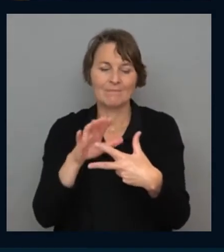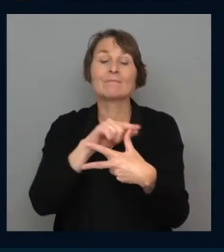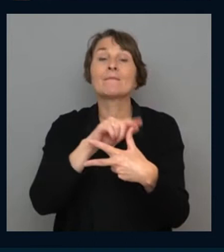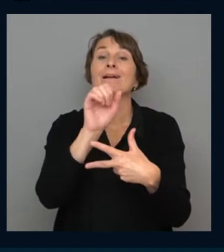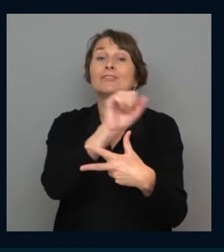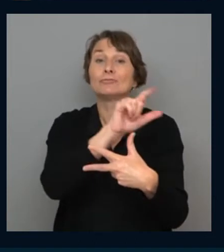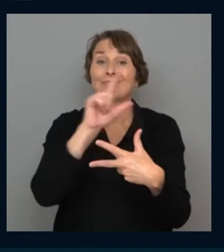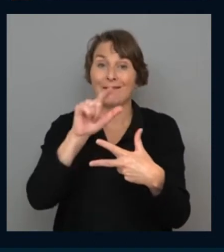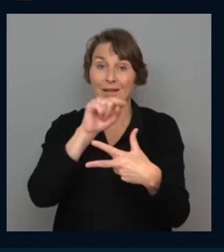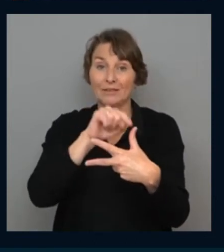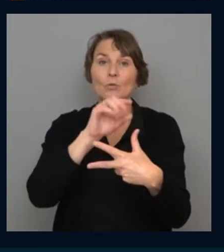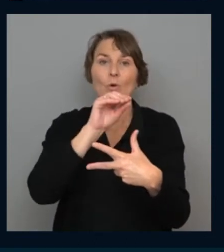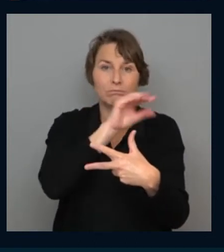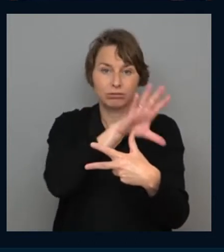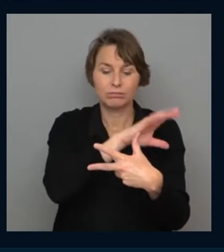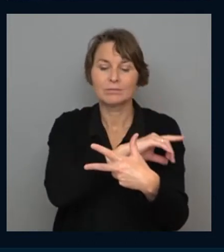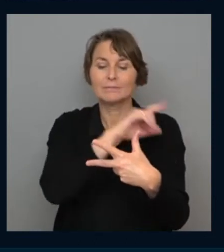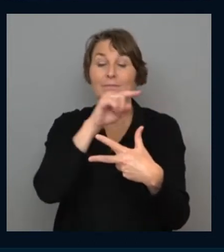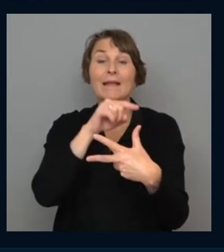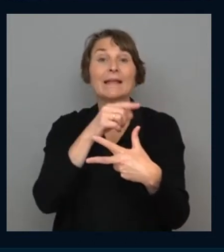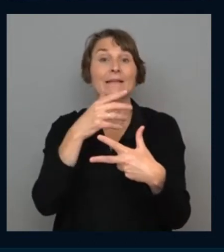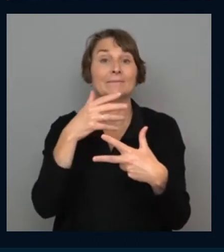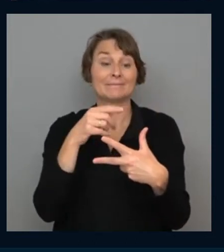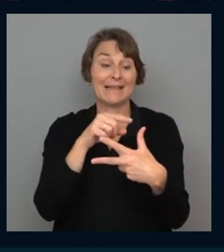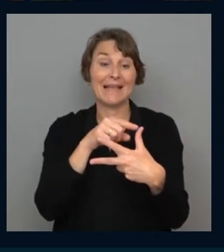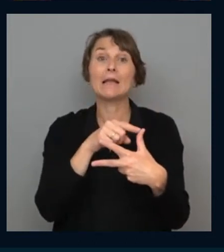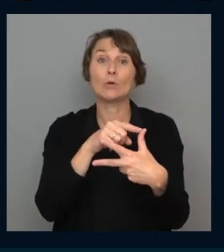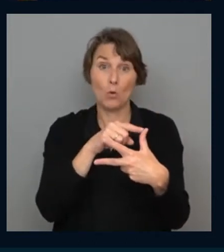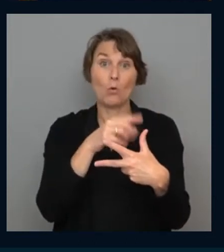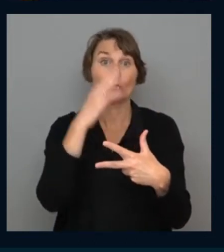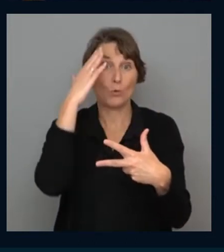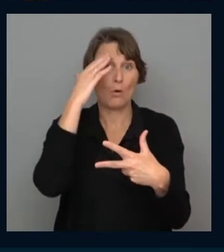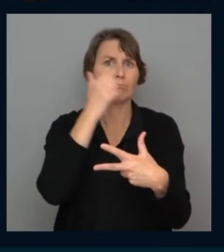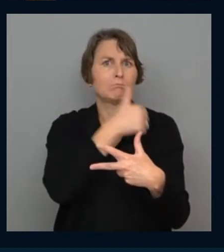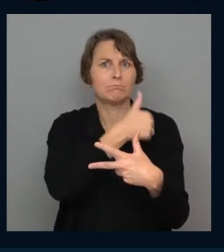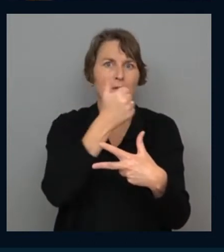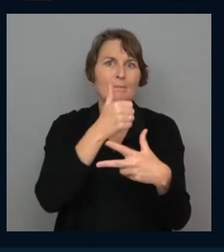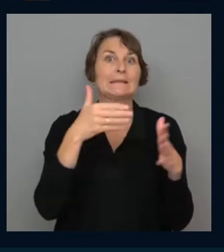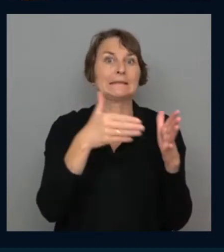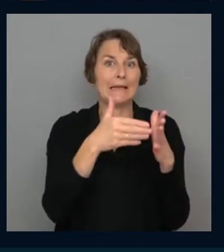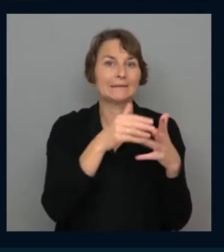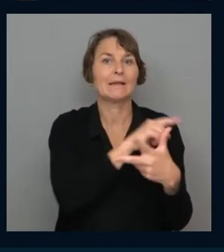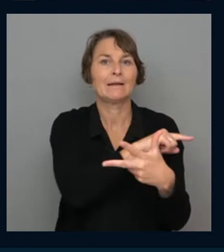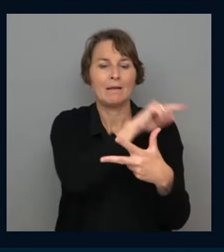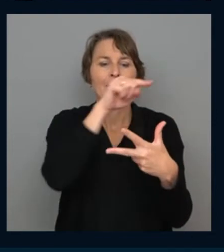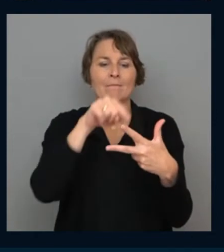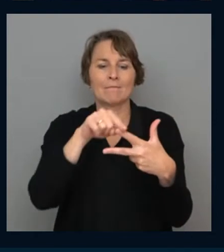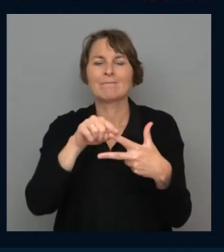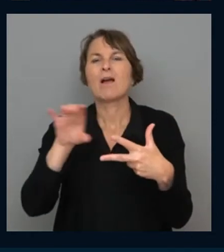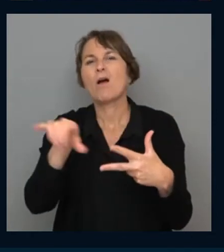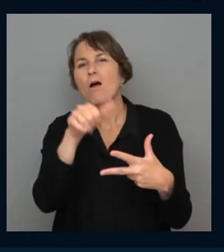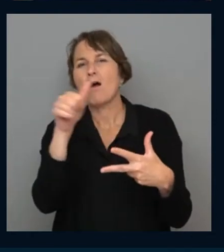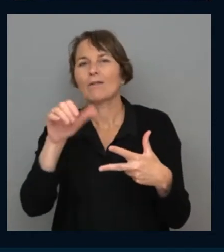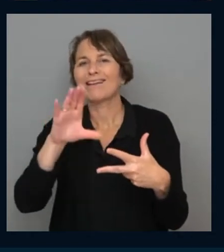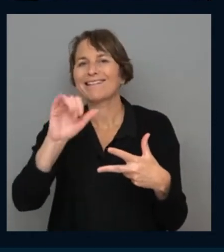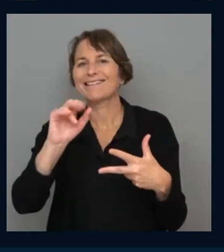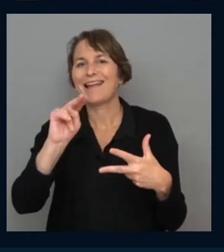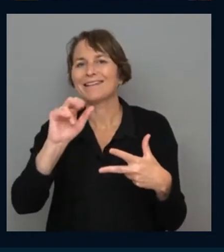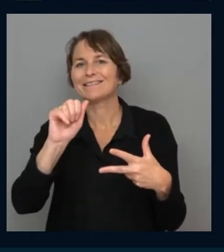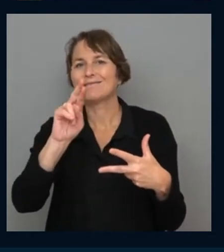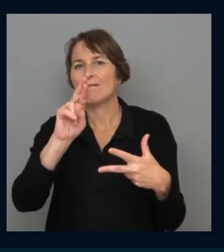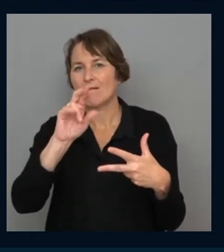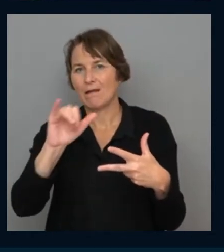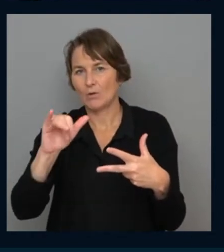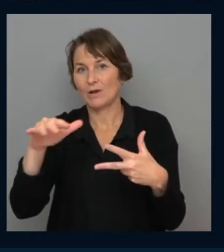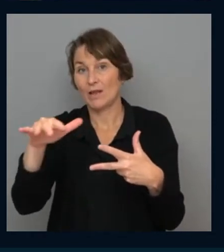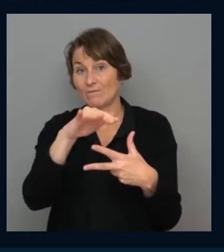deploy everything to. And then once we test it and know it's working, we're then going to deploy to our Canary environment. And what's really cool is instead of having to deploy a bunch of servers, I'm